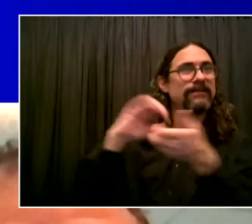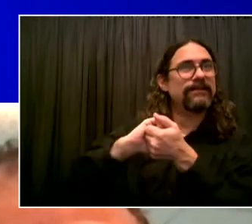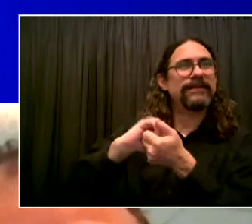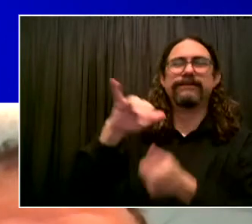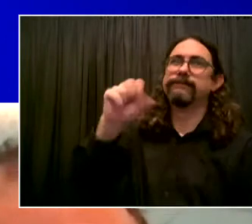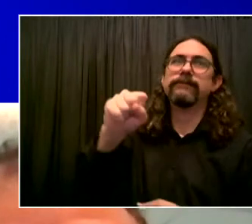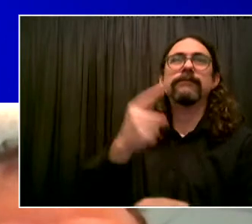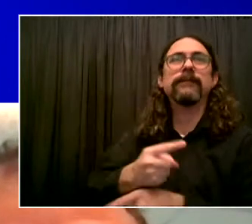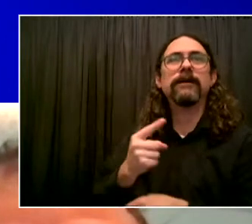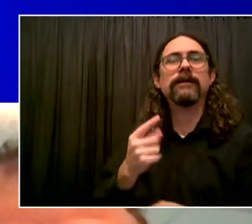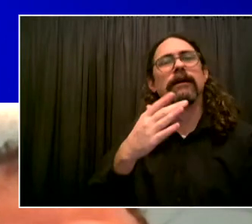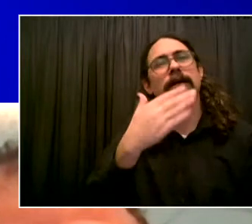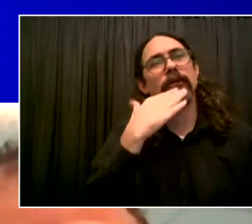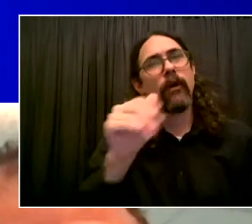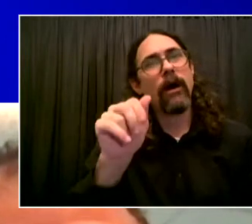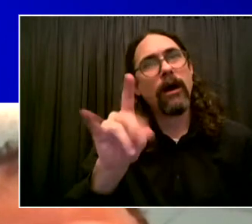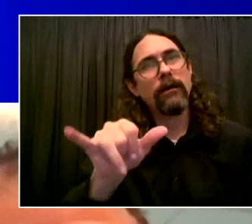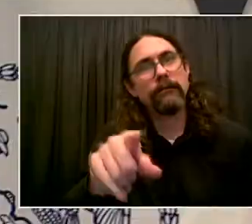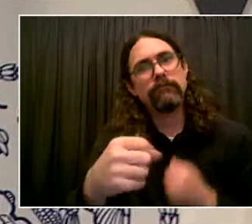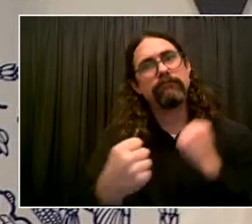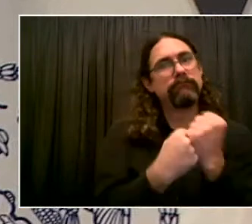appreciated.